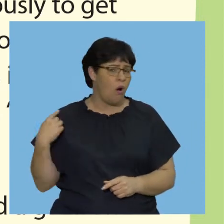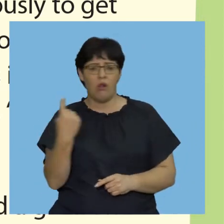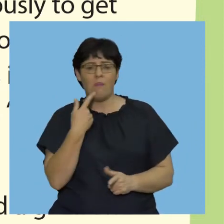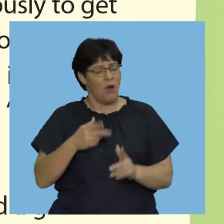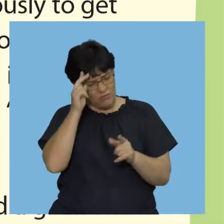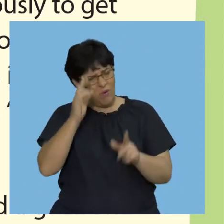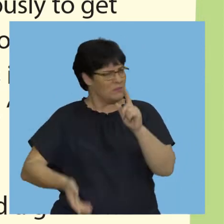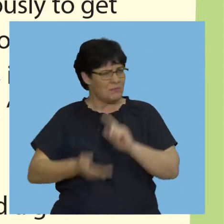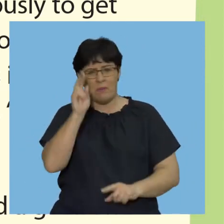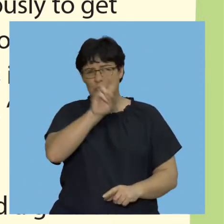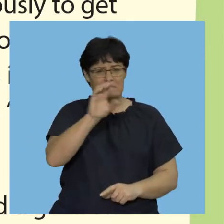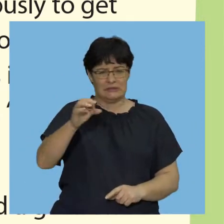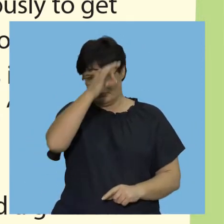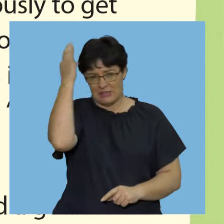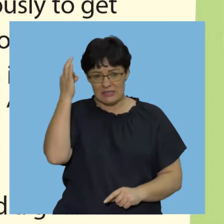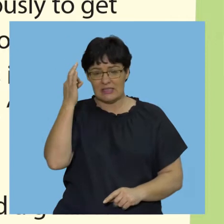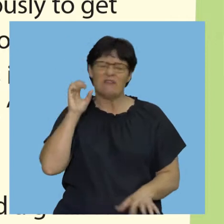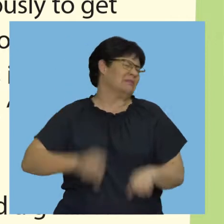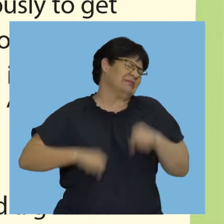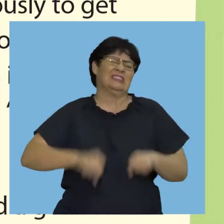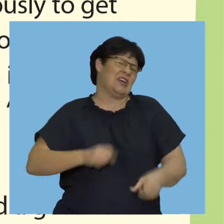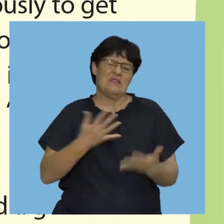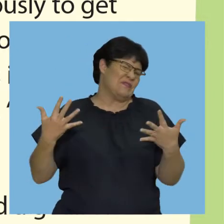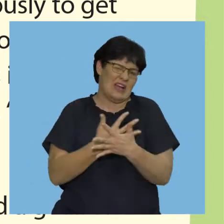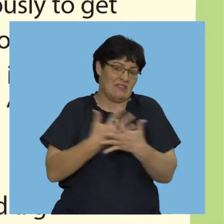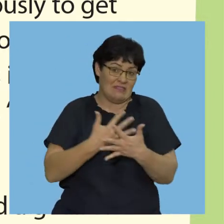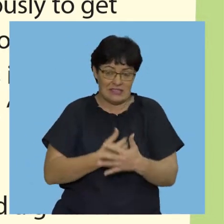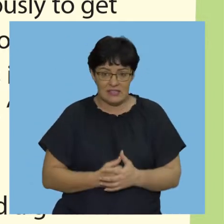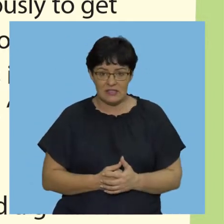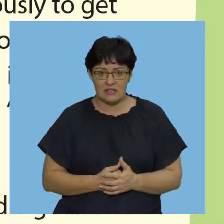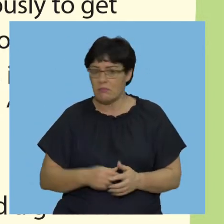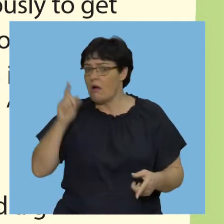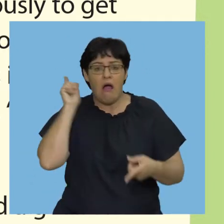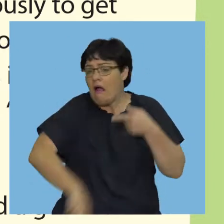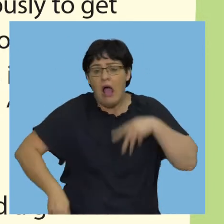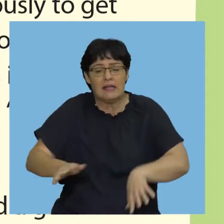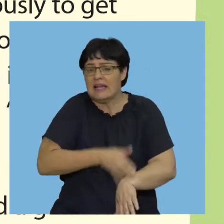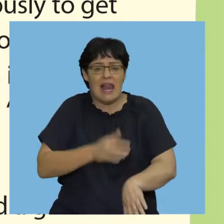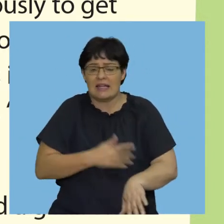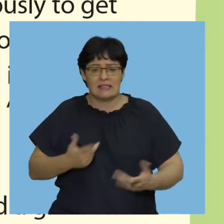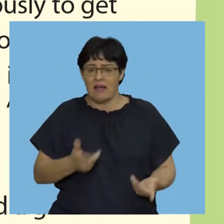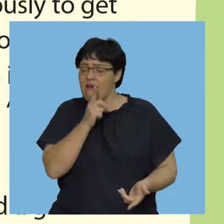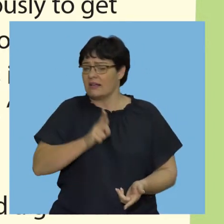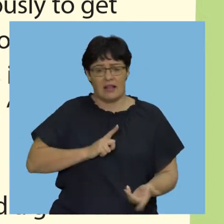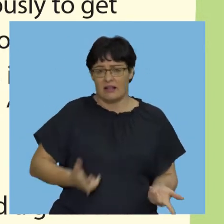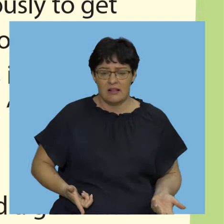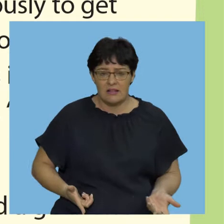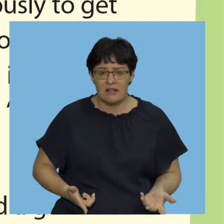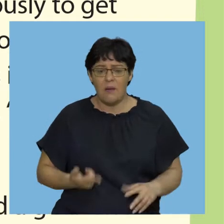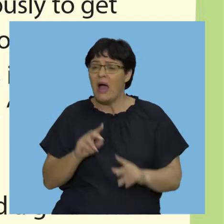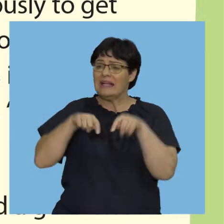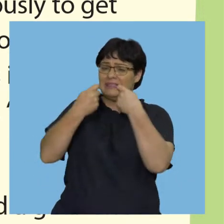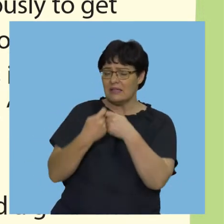she knew she could get there in 20 minutes if she rode fast enough. I can't be late, she said to herself. The